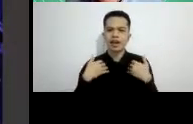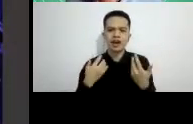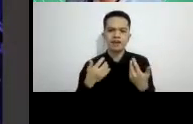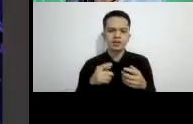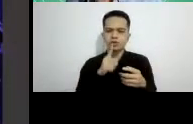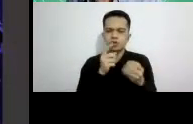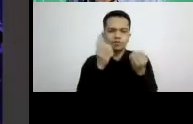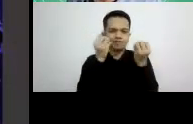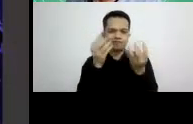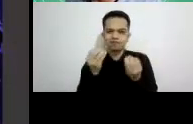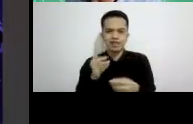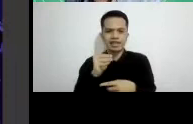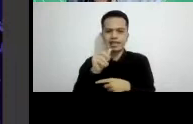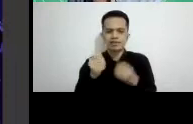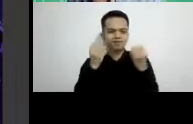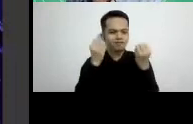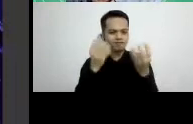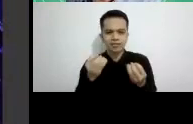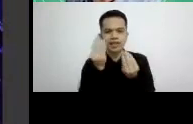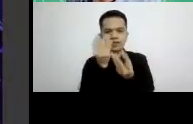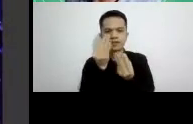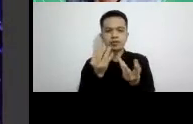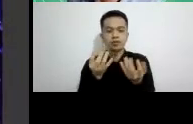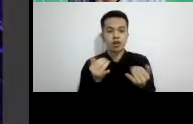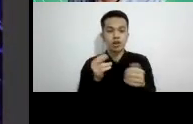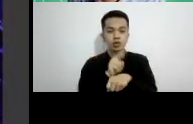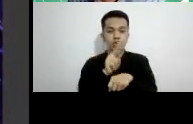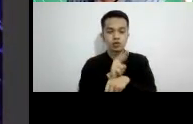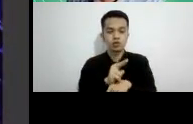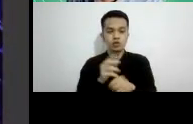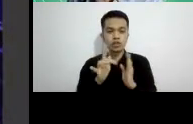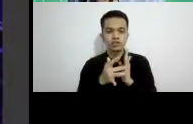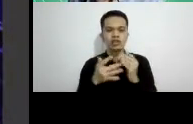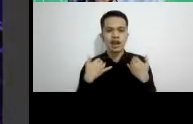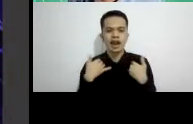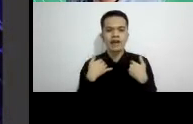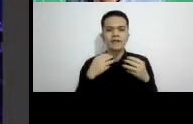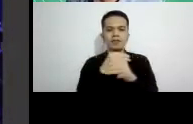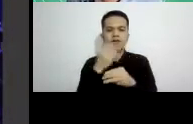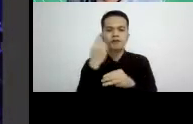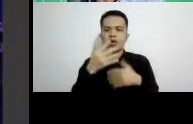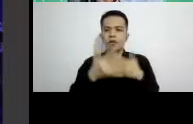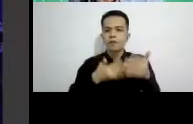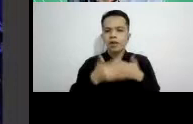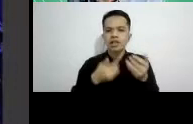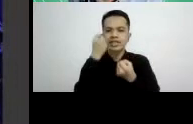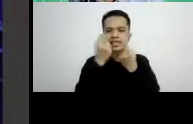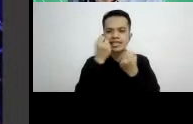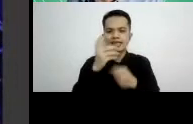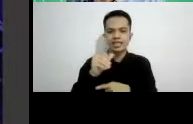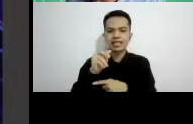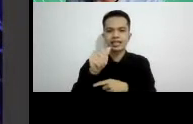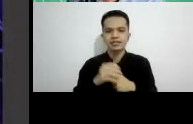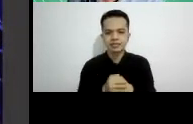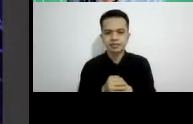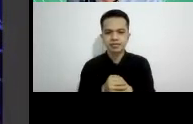data, so much information. And now using these technologies, we have the computing power to process and understand that data. So